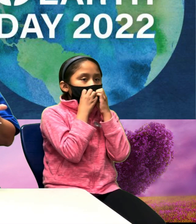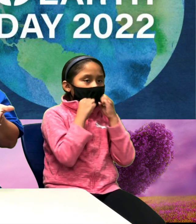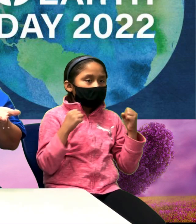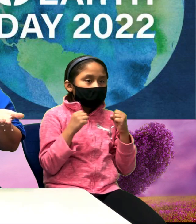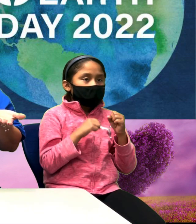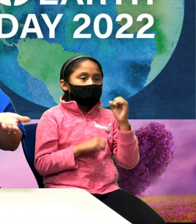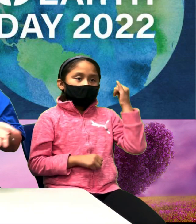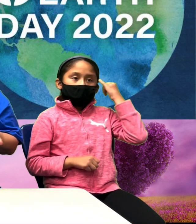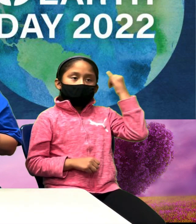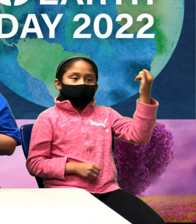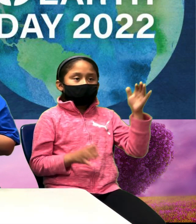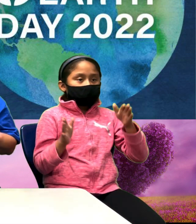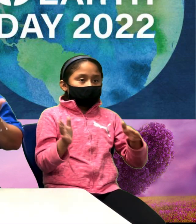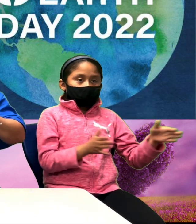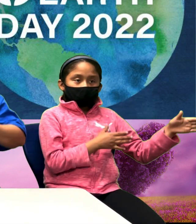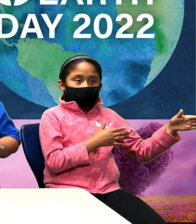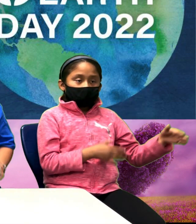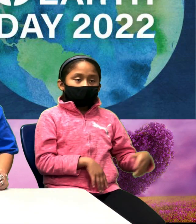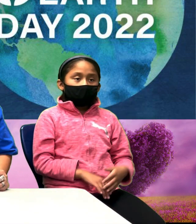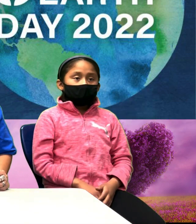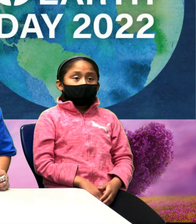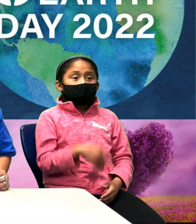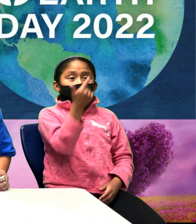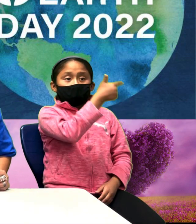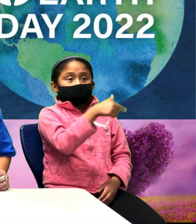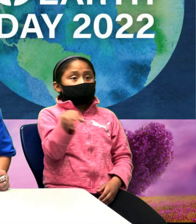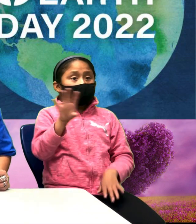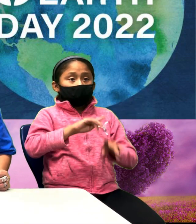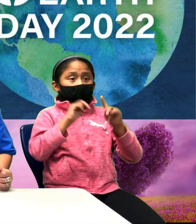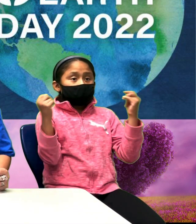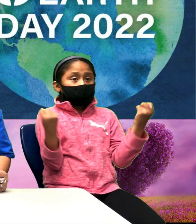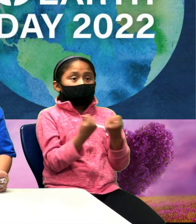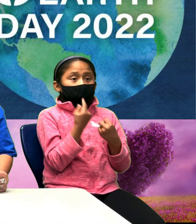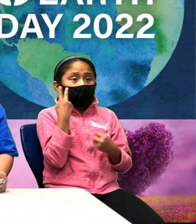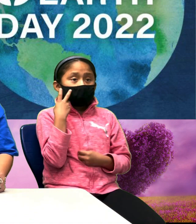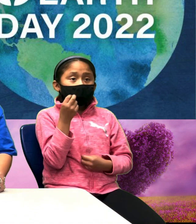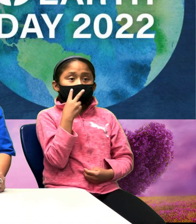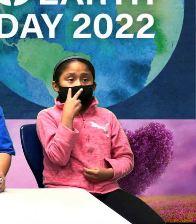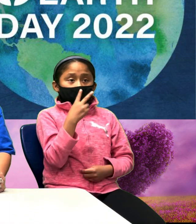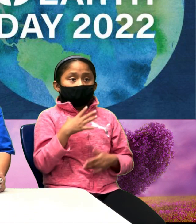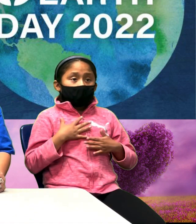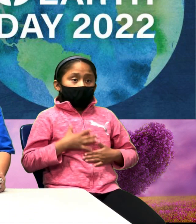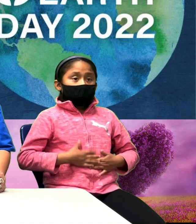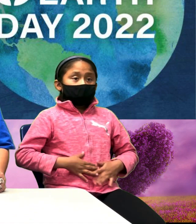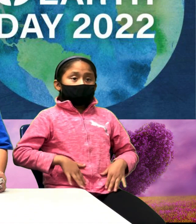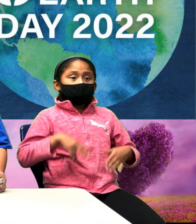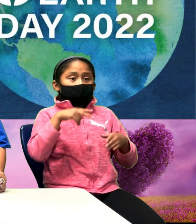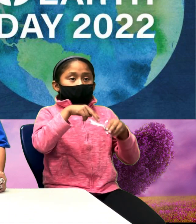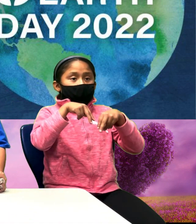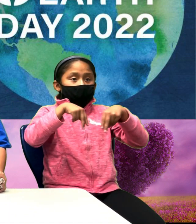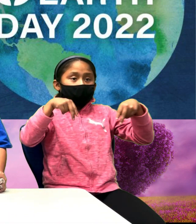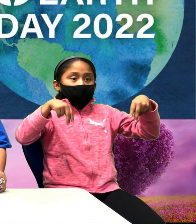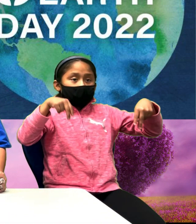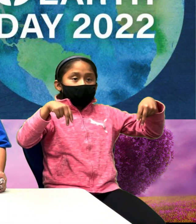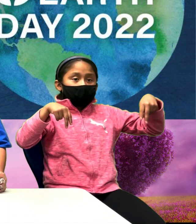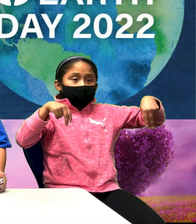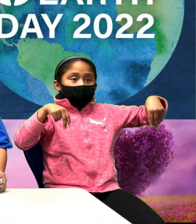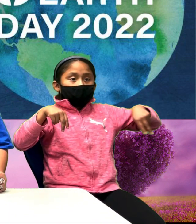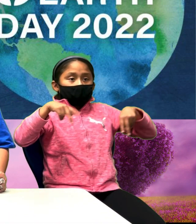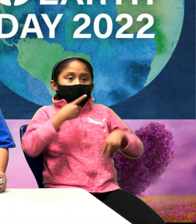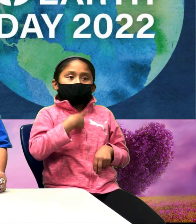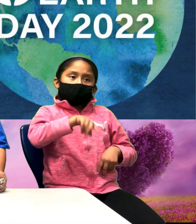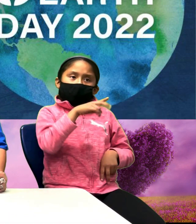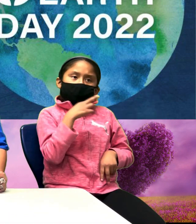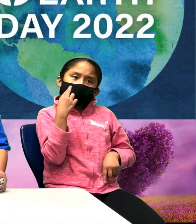The green team that was just here is another reason why we are getting this award. Brag to your